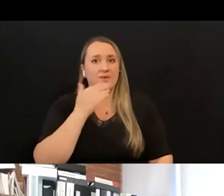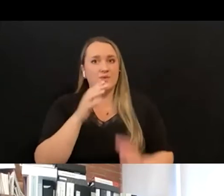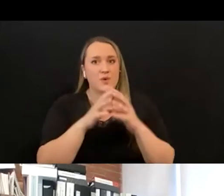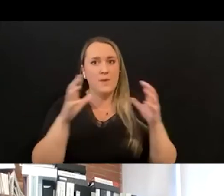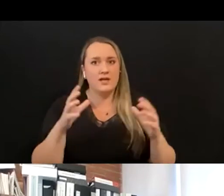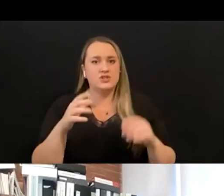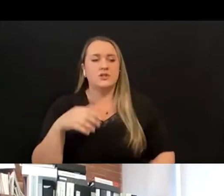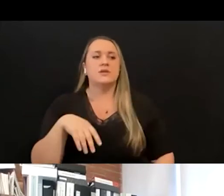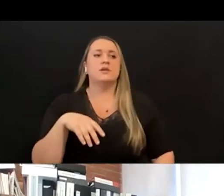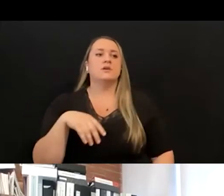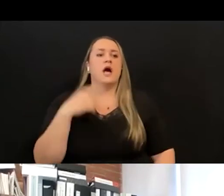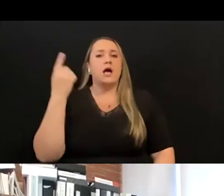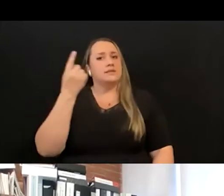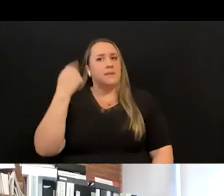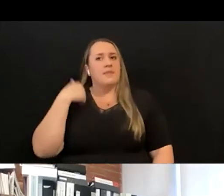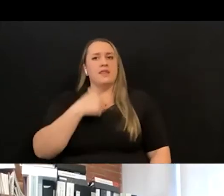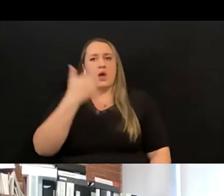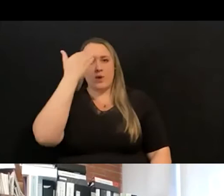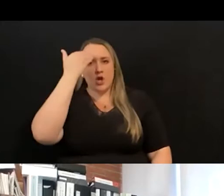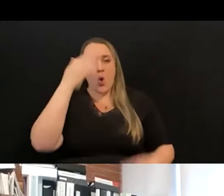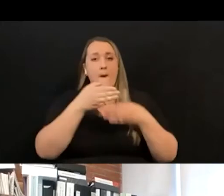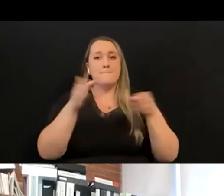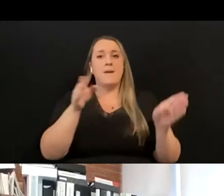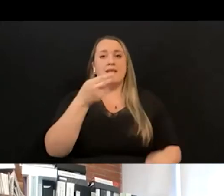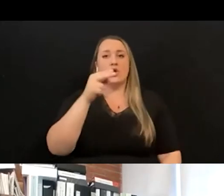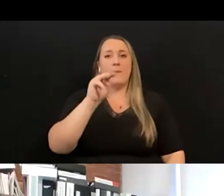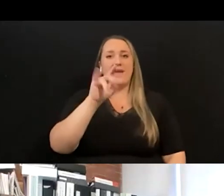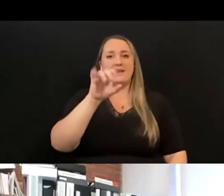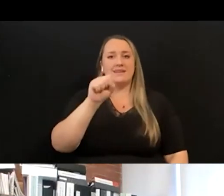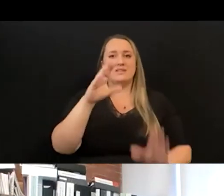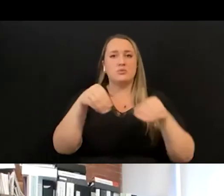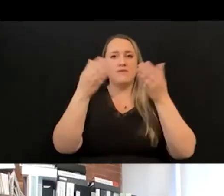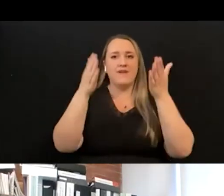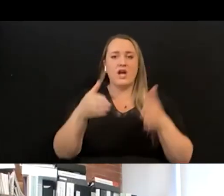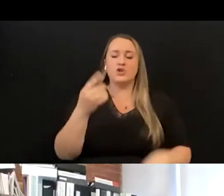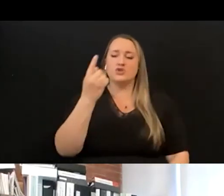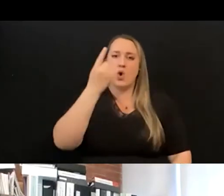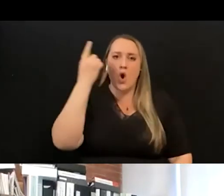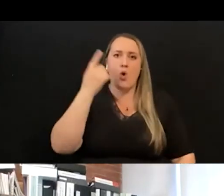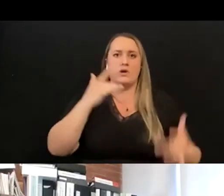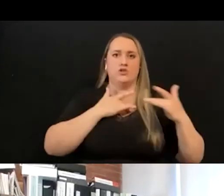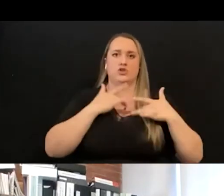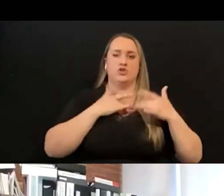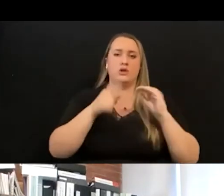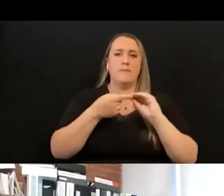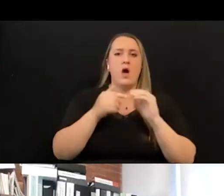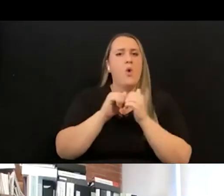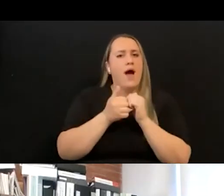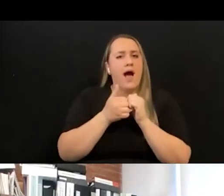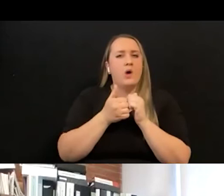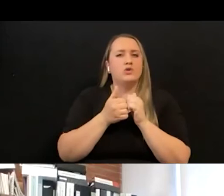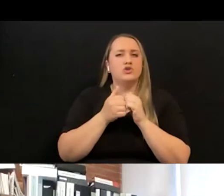Something that we know public humanities providers are always concerned about is how to secure